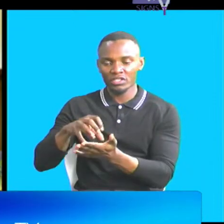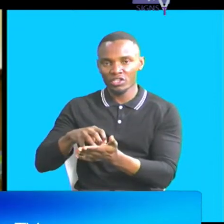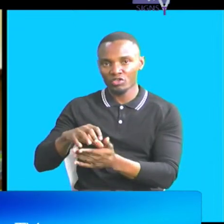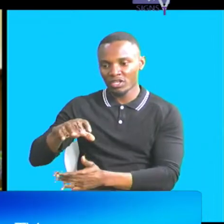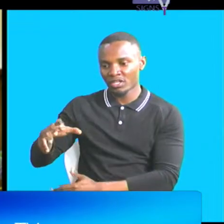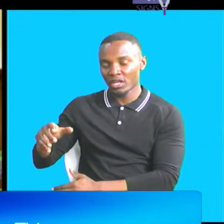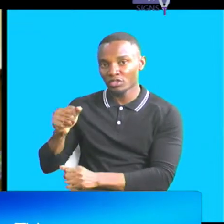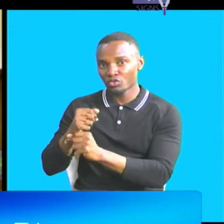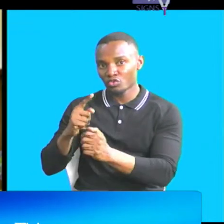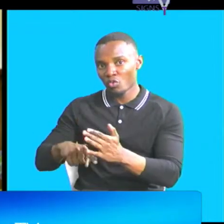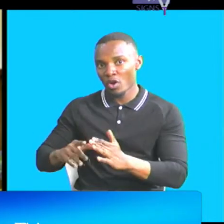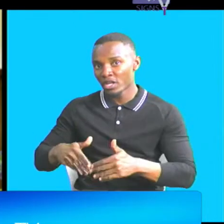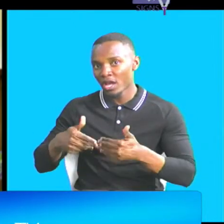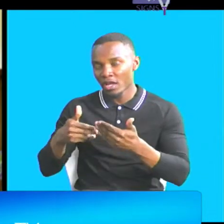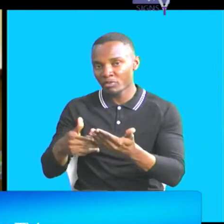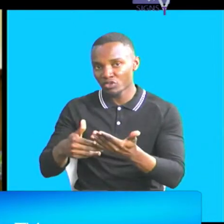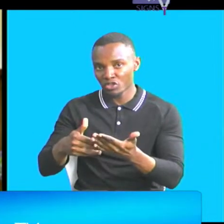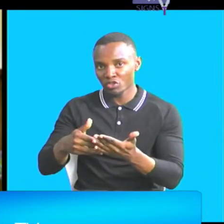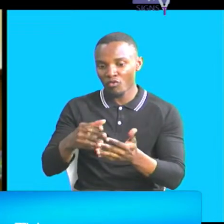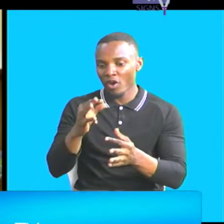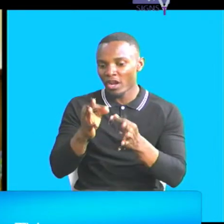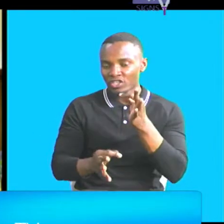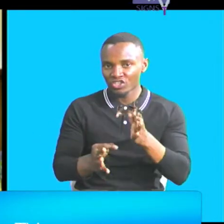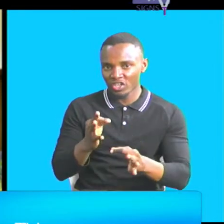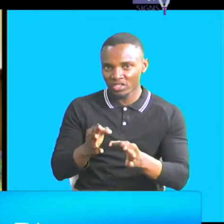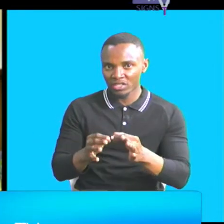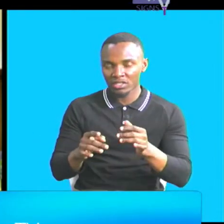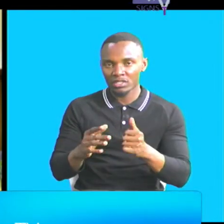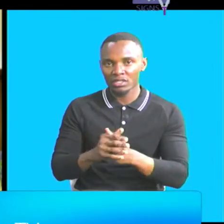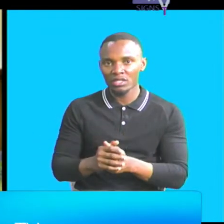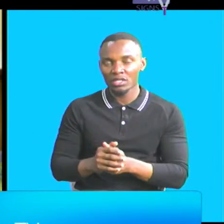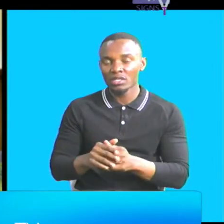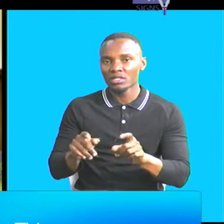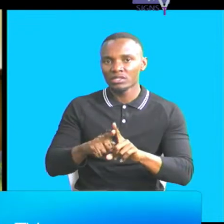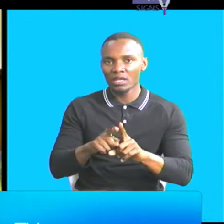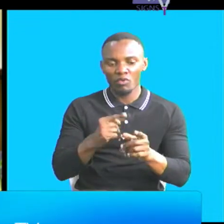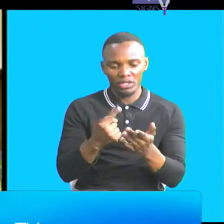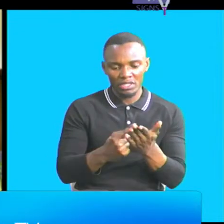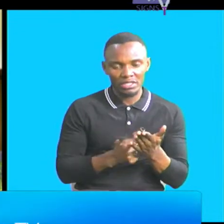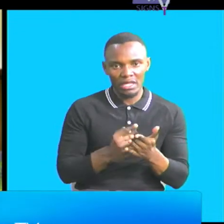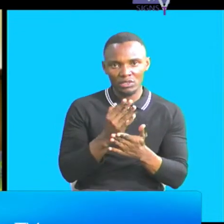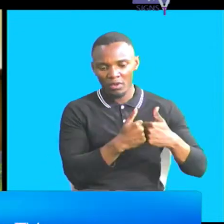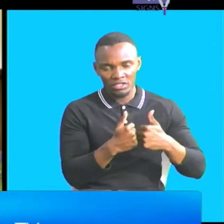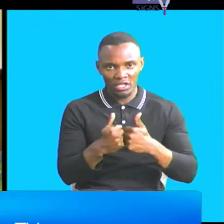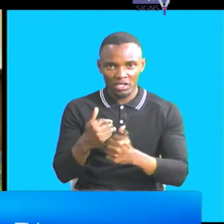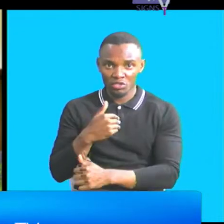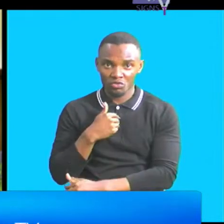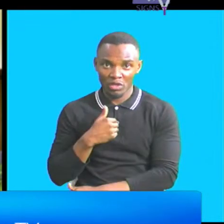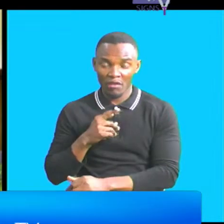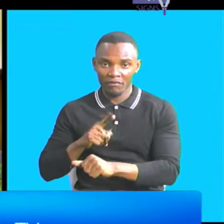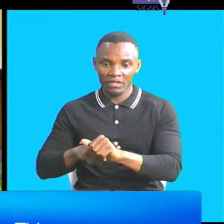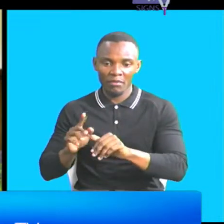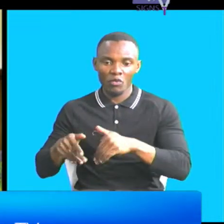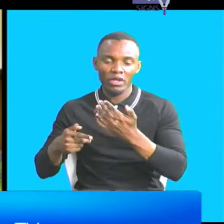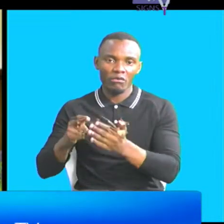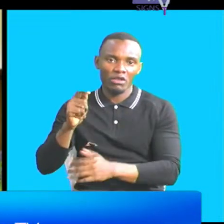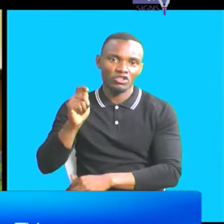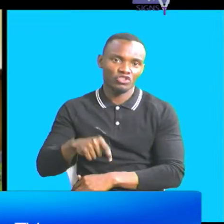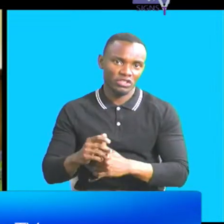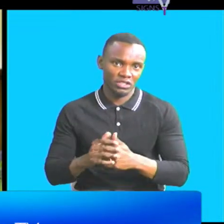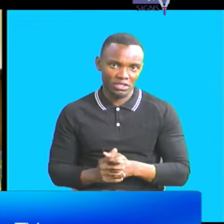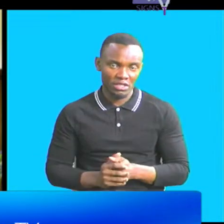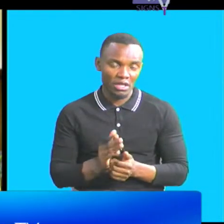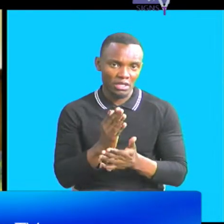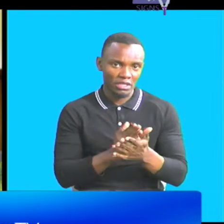of justice, deliberating on some of the challenges we are experiencing in administrative justice. Some